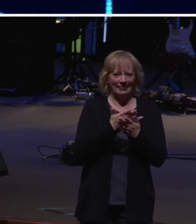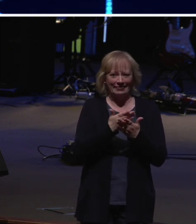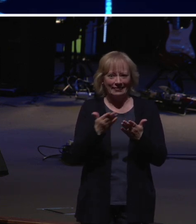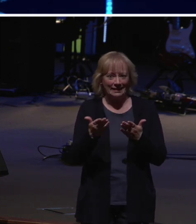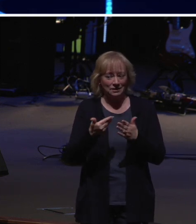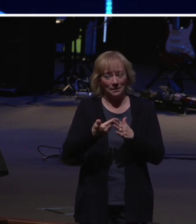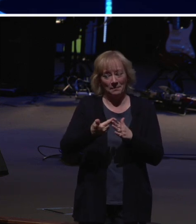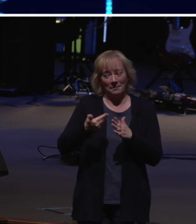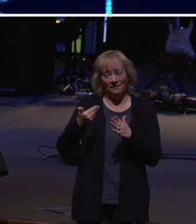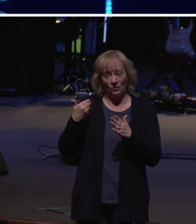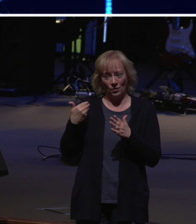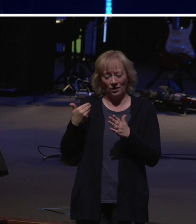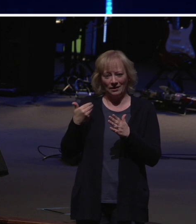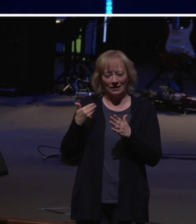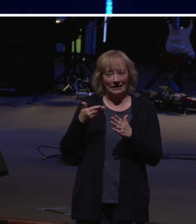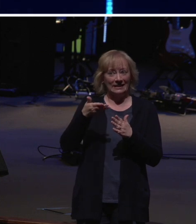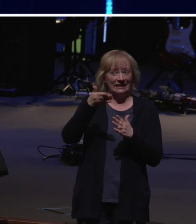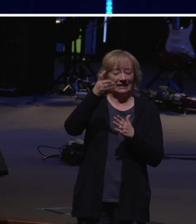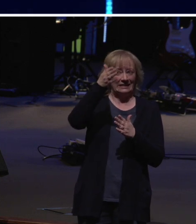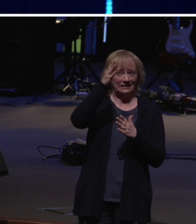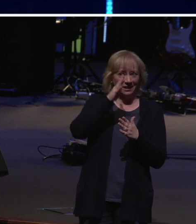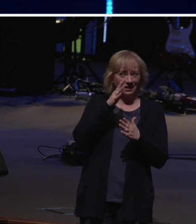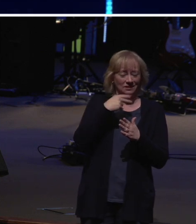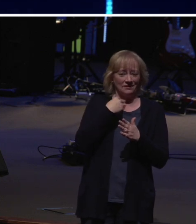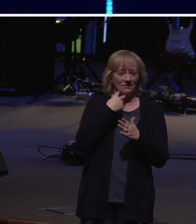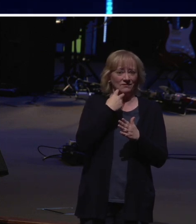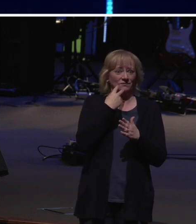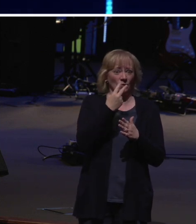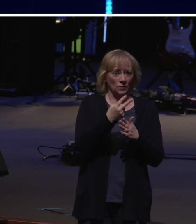God's own voice delivering them.